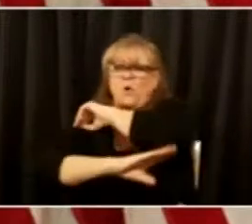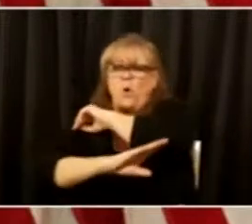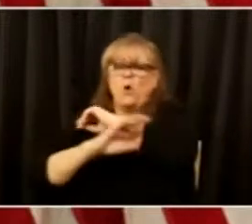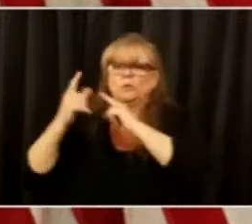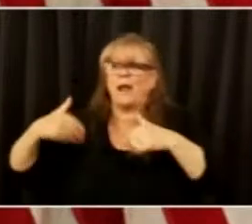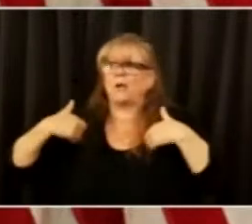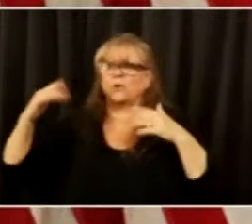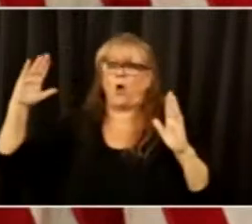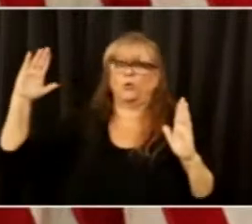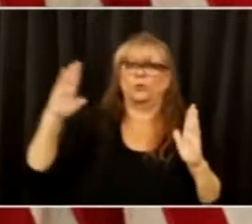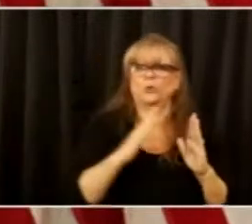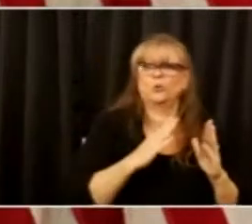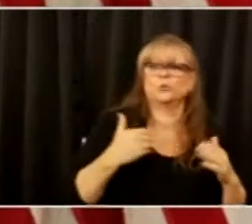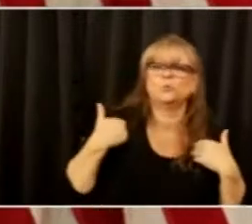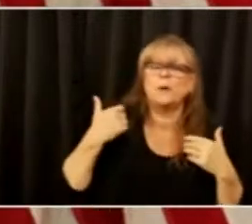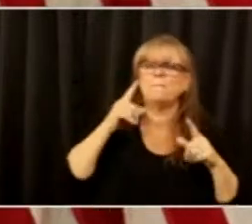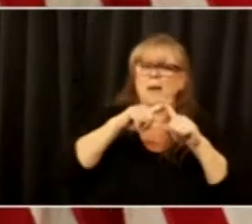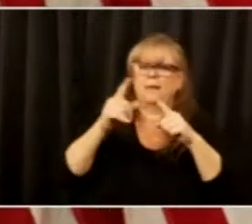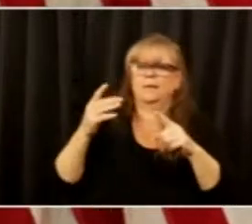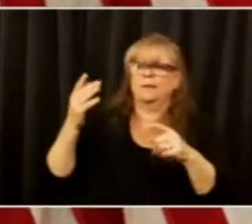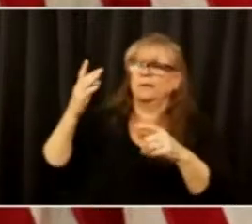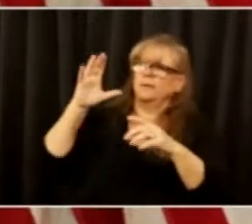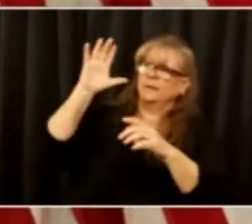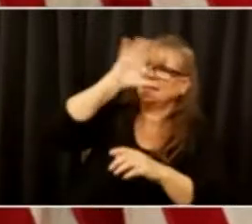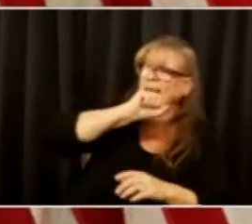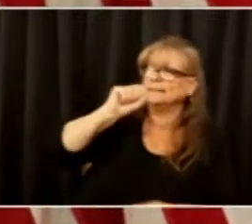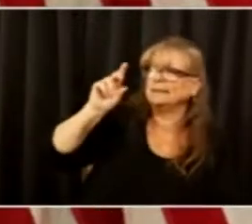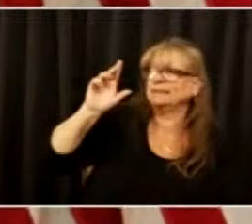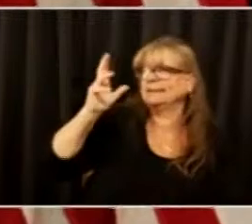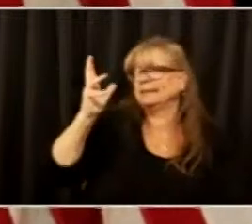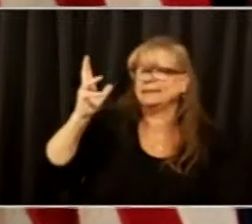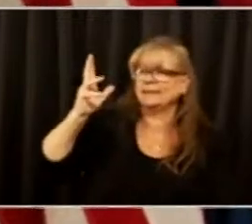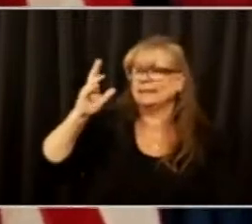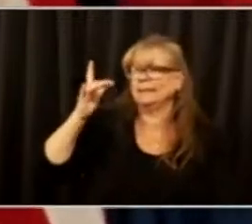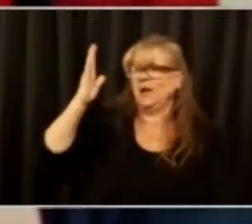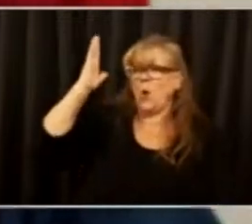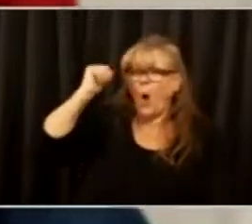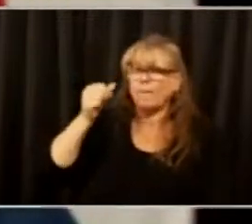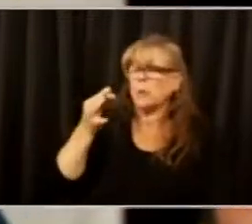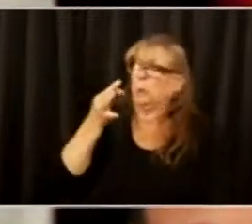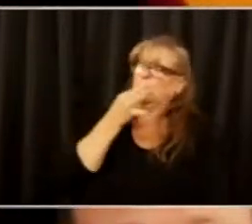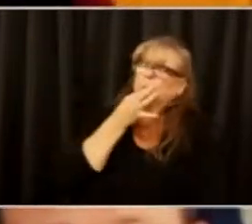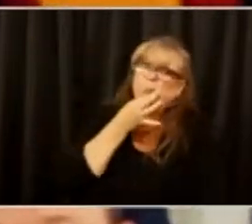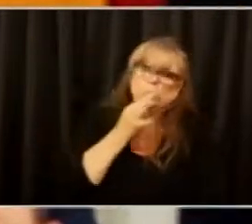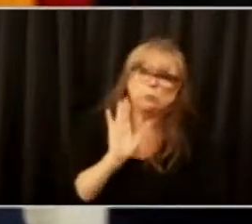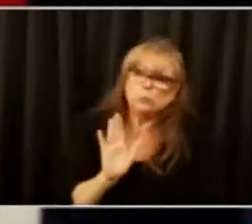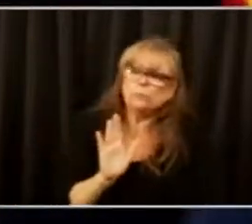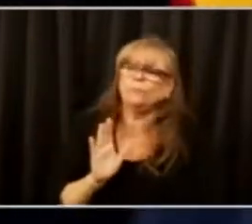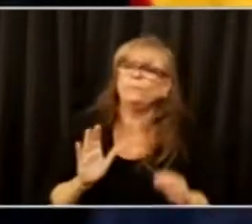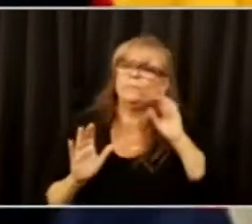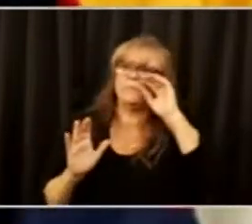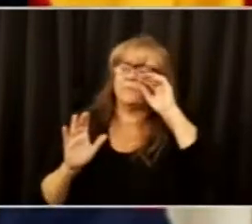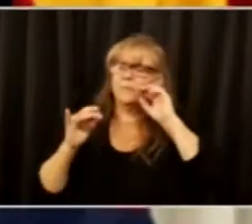but I think optimistically sometime early fall. Last question.